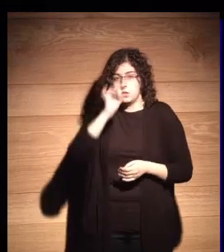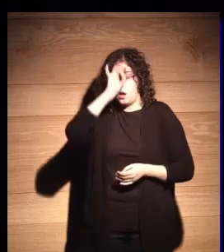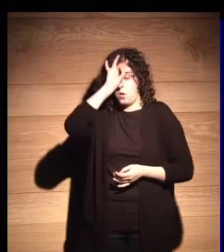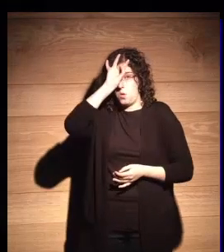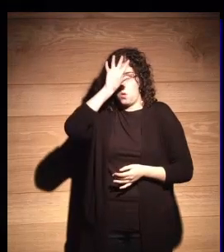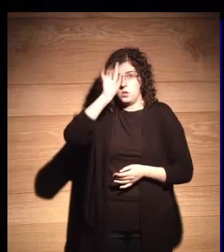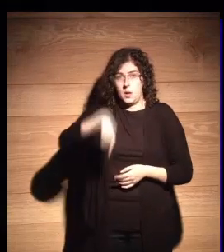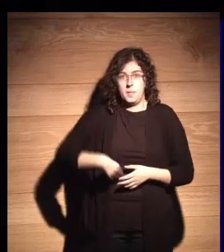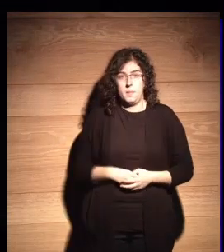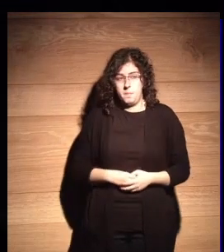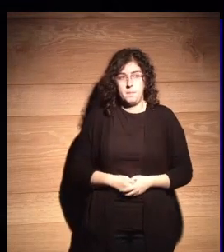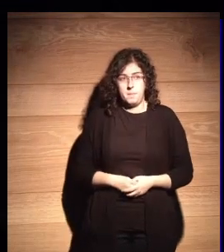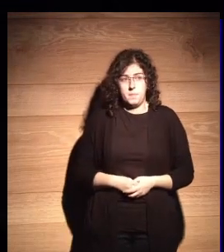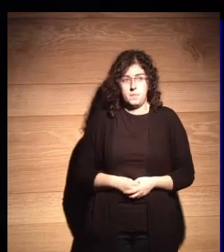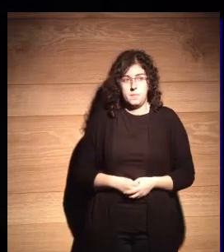Yeah.